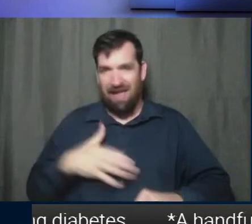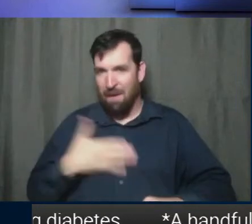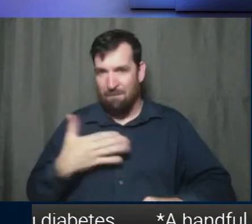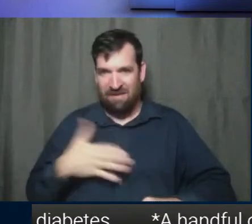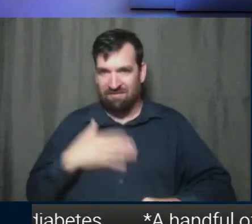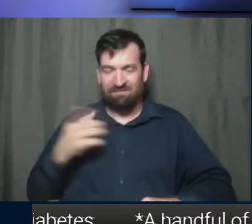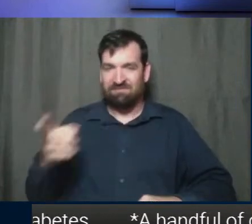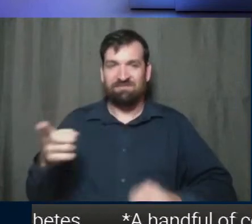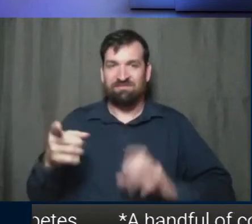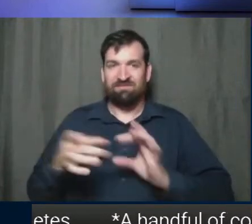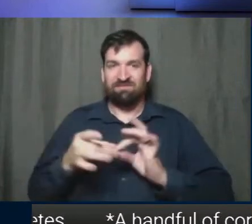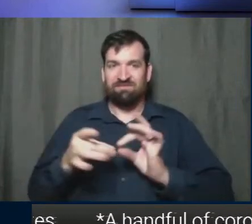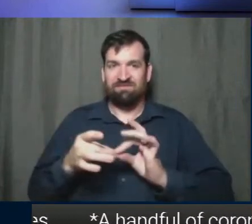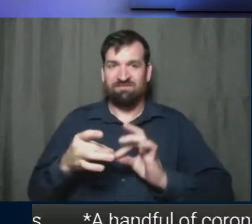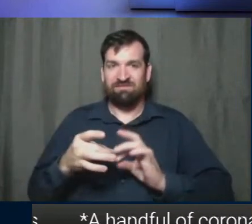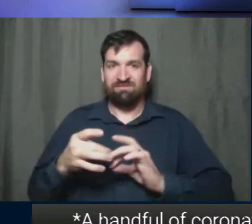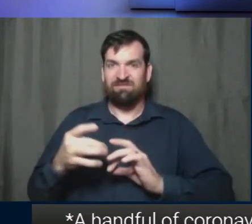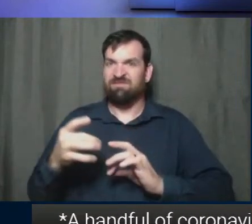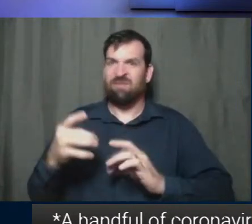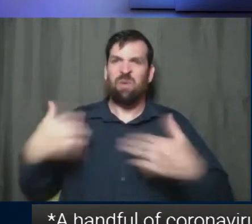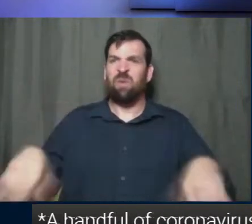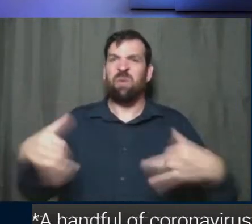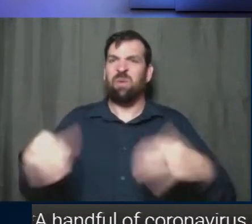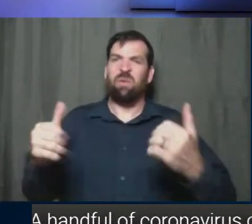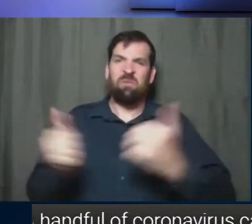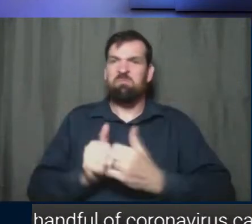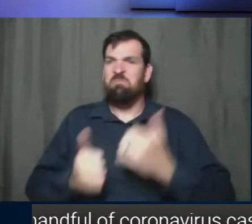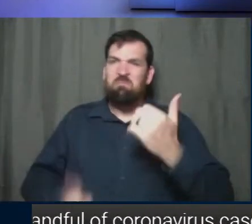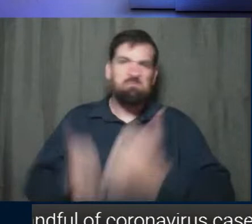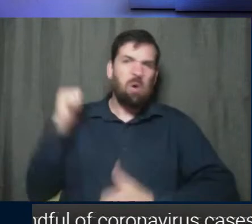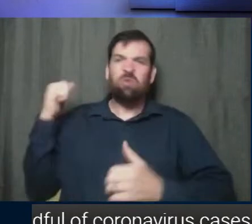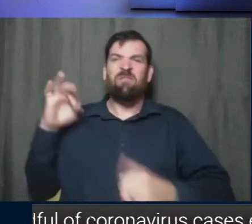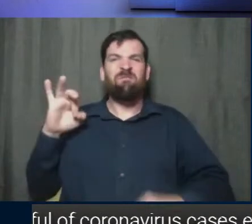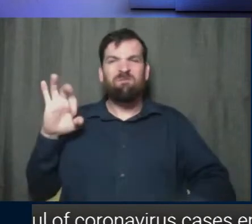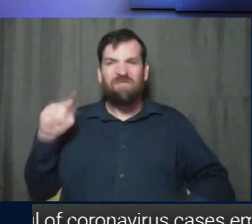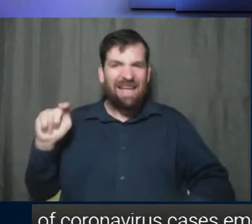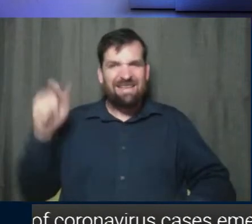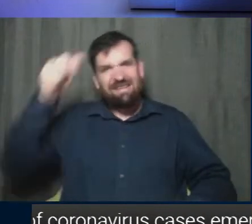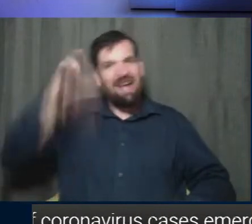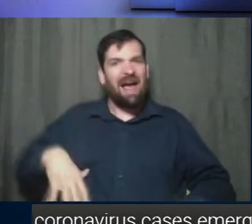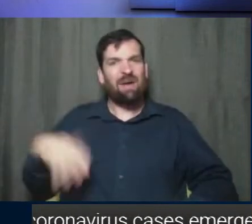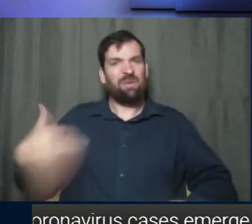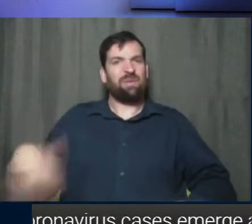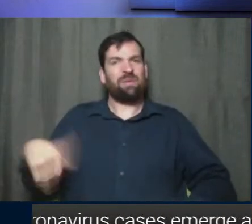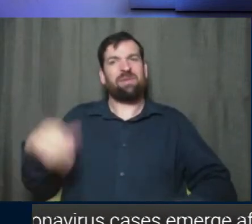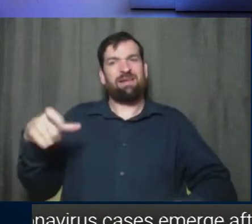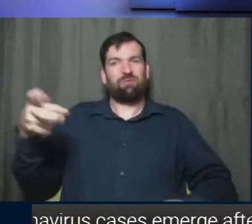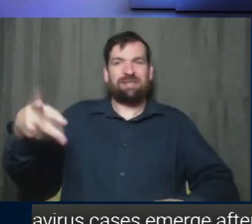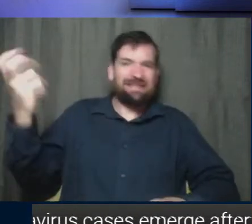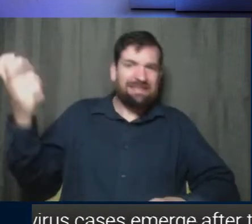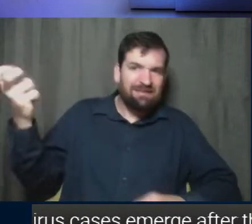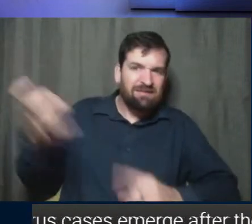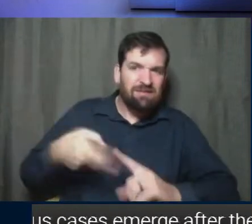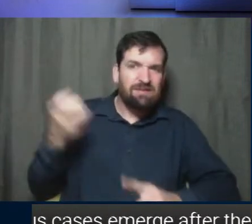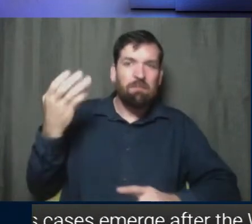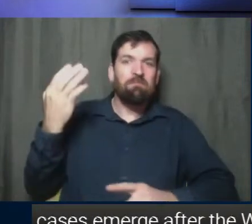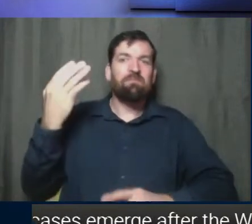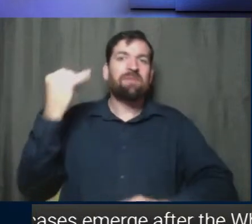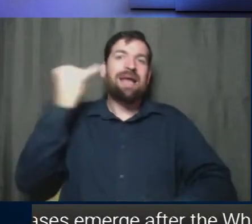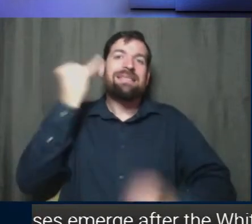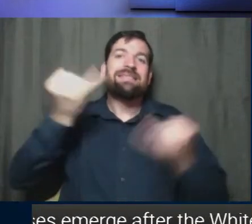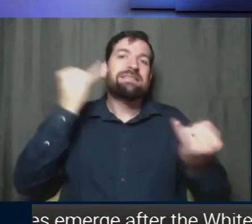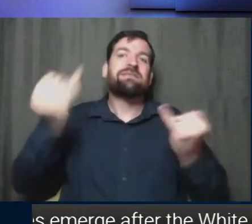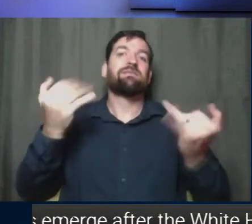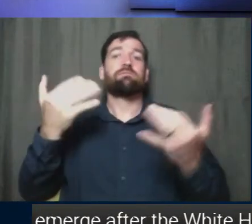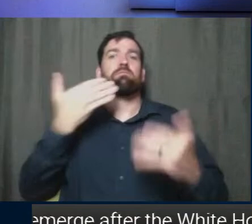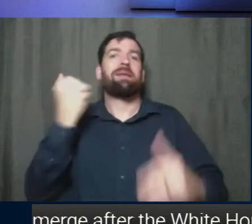on today with one of the best fit guys out there. So we've got to steal some of your ideas. Tell us what are some of your best diet and